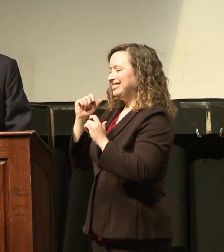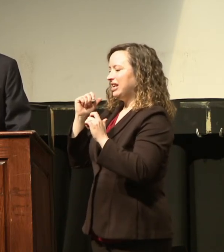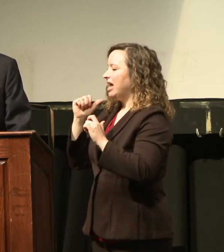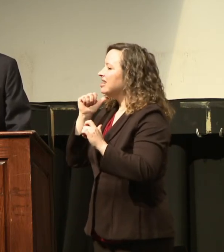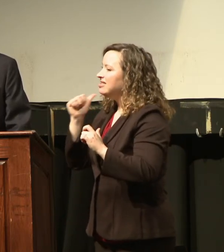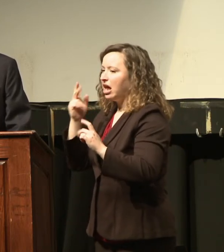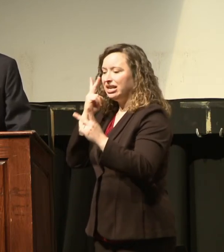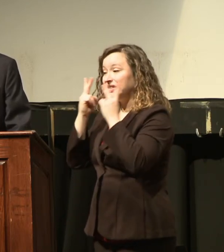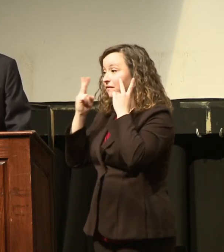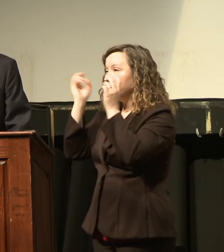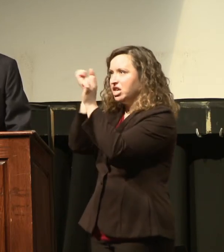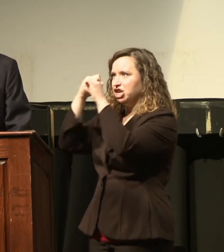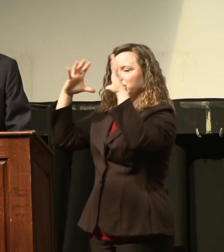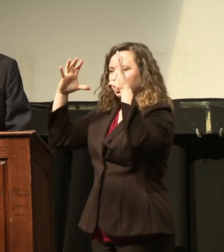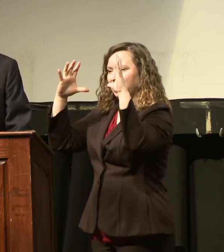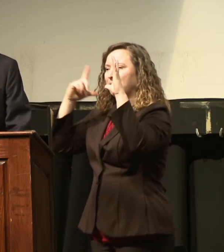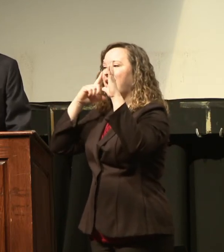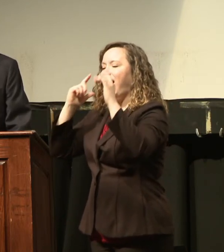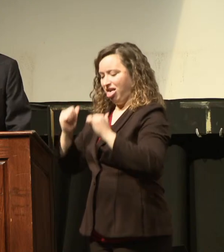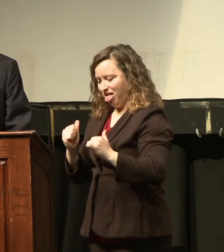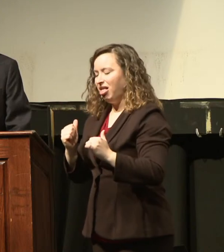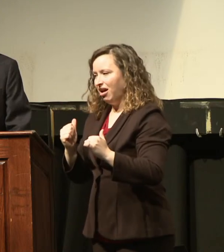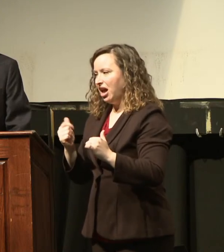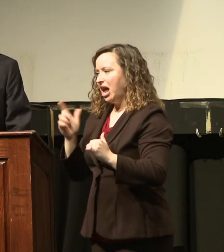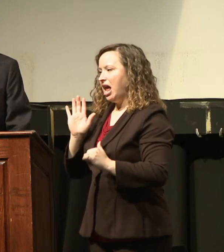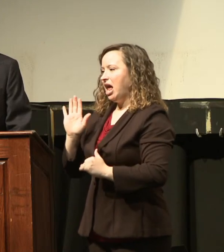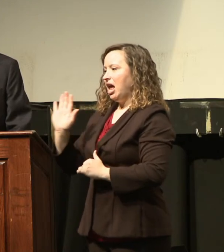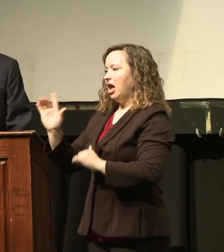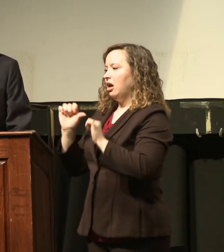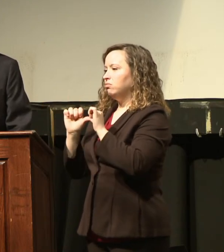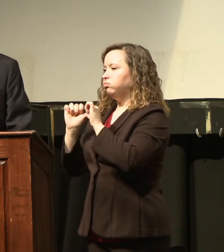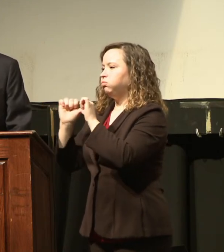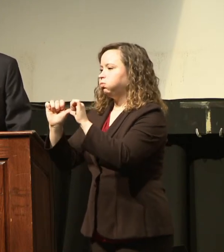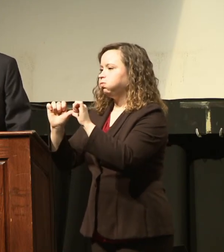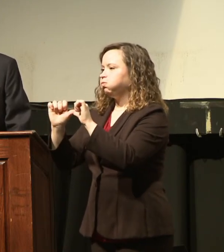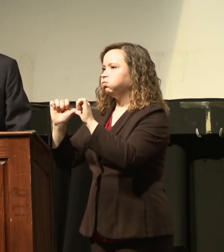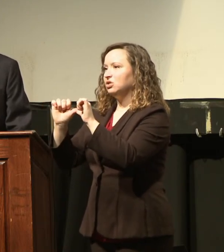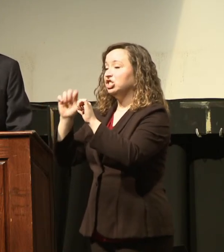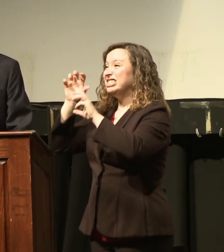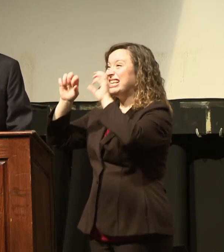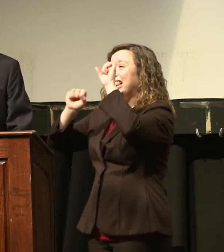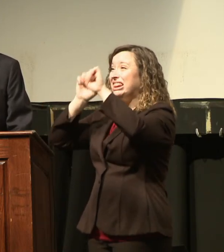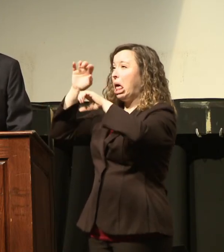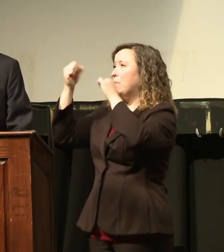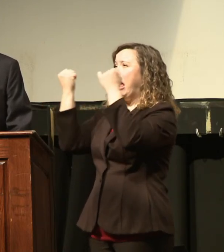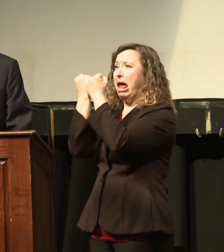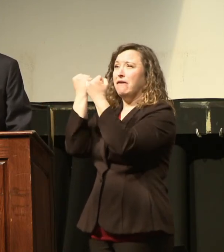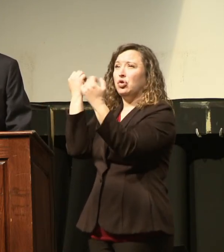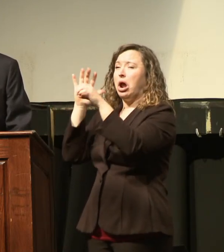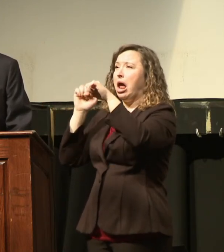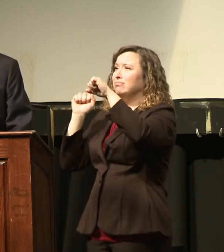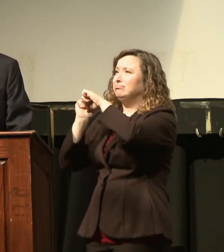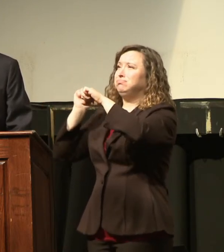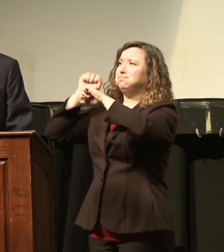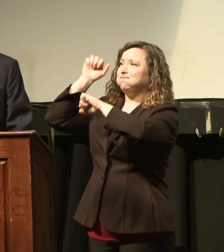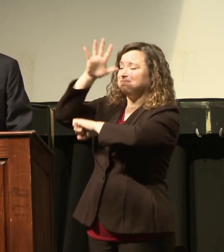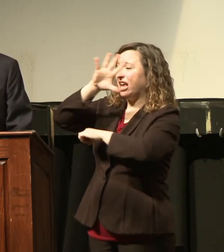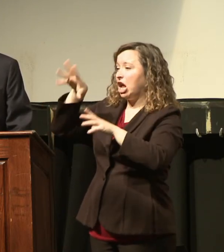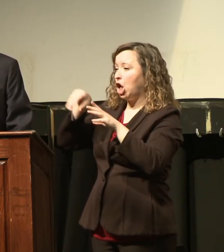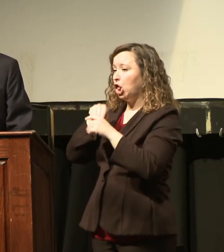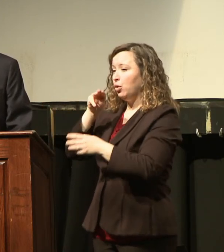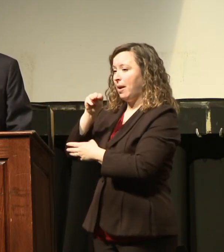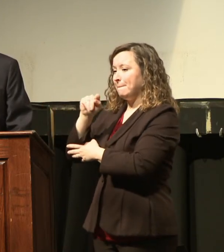vision. He went on to scale every tall summit in the world, including Mount